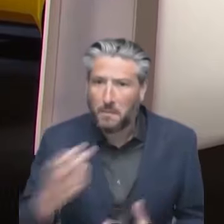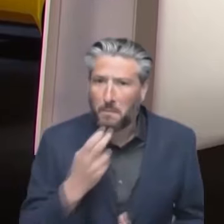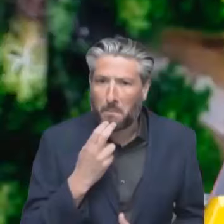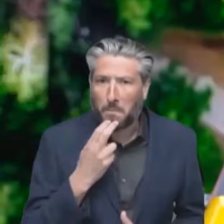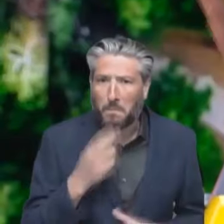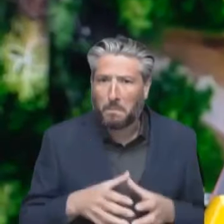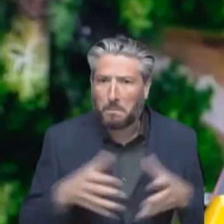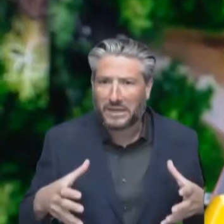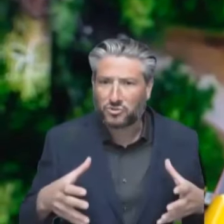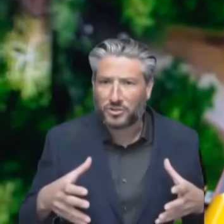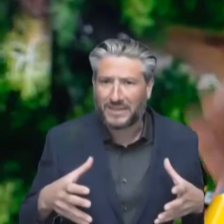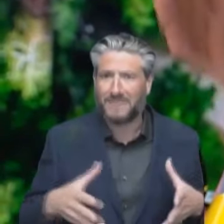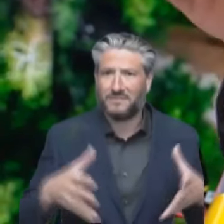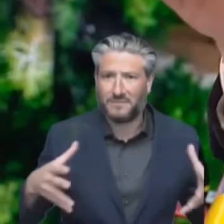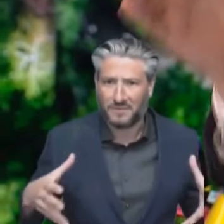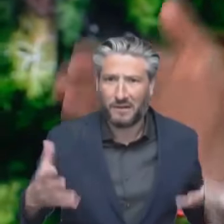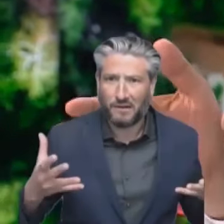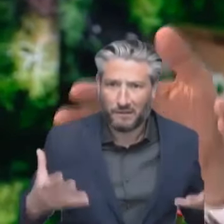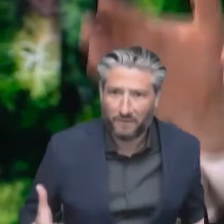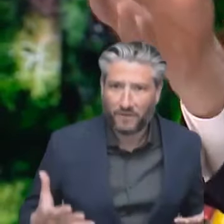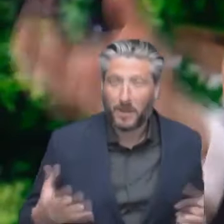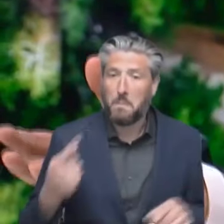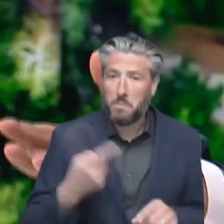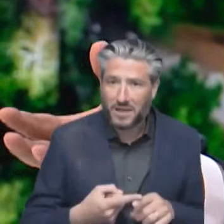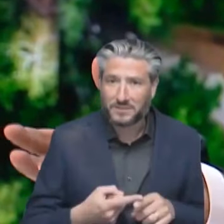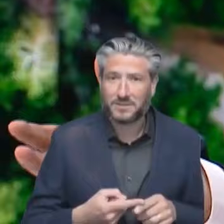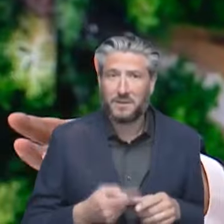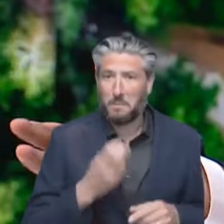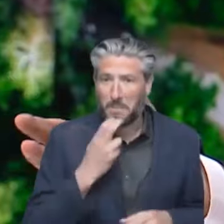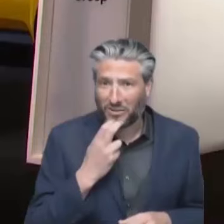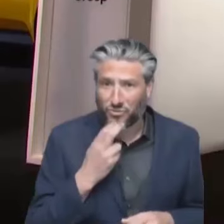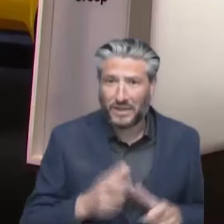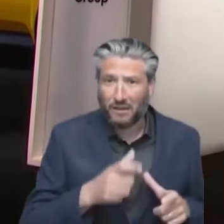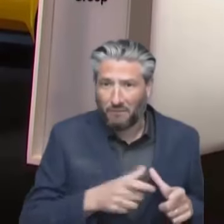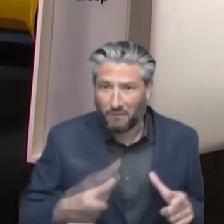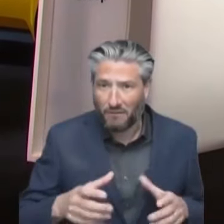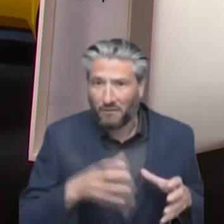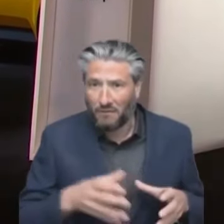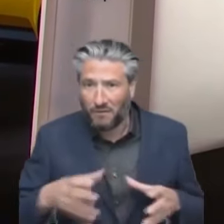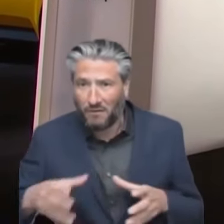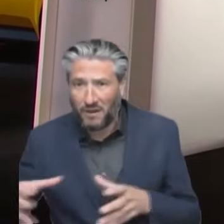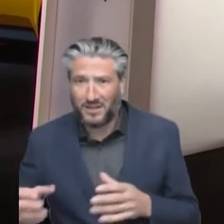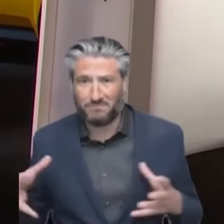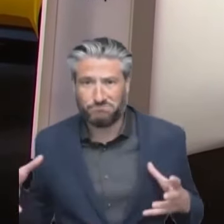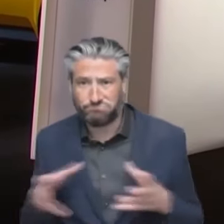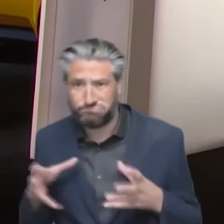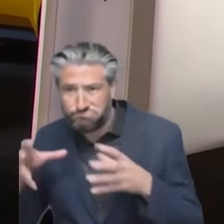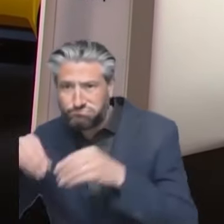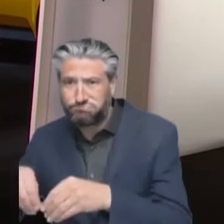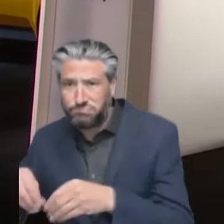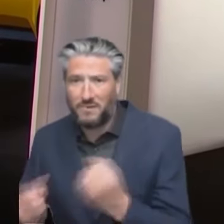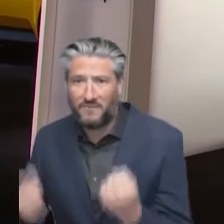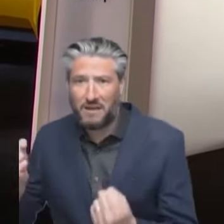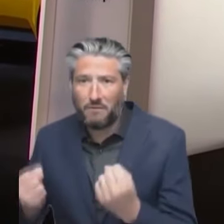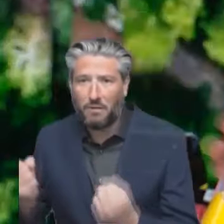also very expensive. So the idea of having a range extender to have an engine with a little bit with a small